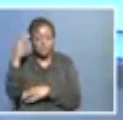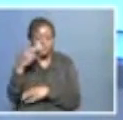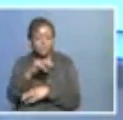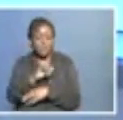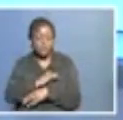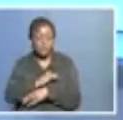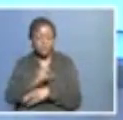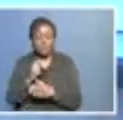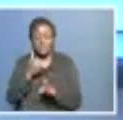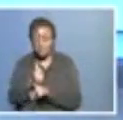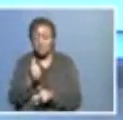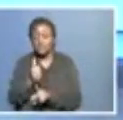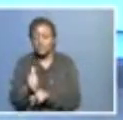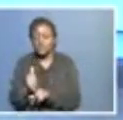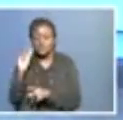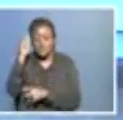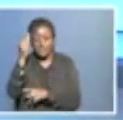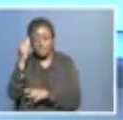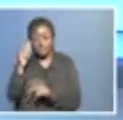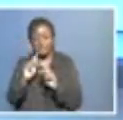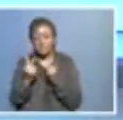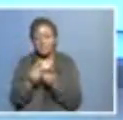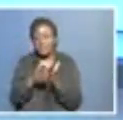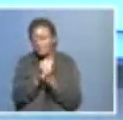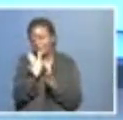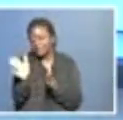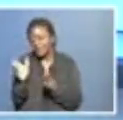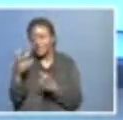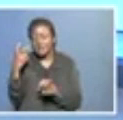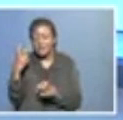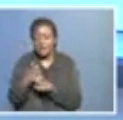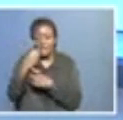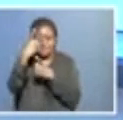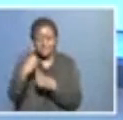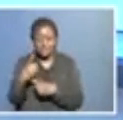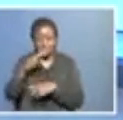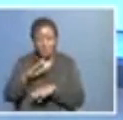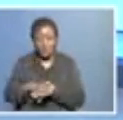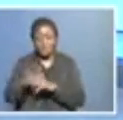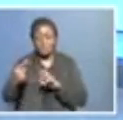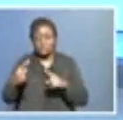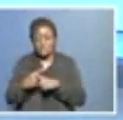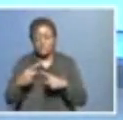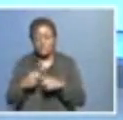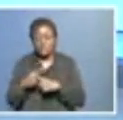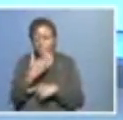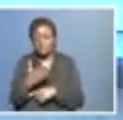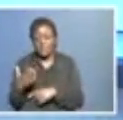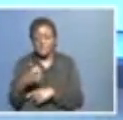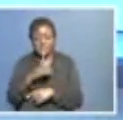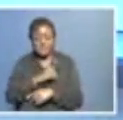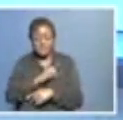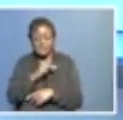of avoiding tough decisions on controversial issues. Now, hitting back, Davis charged that his administration is focused